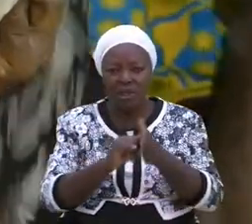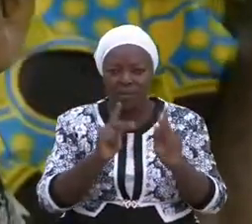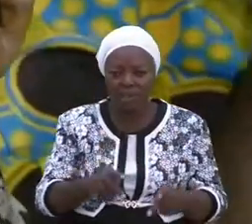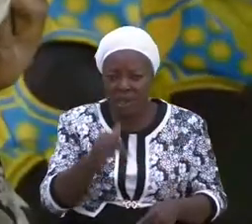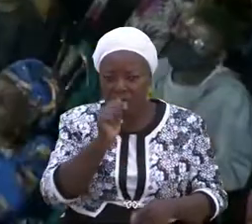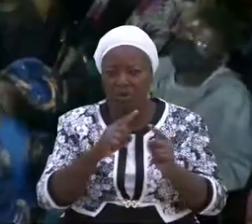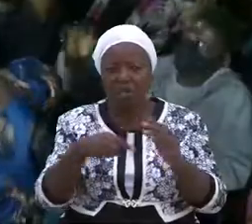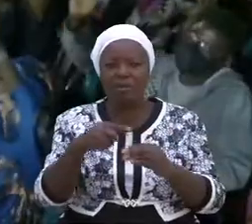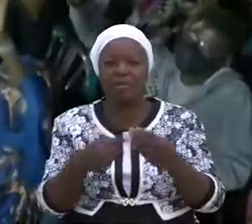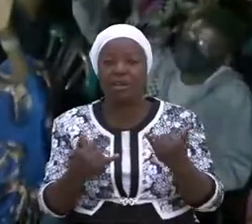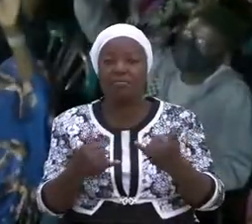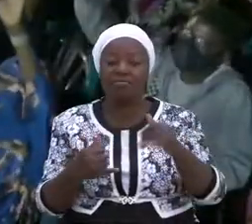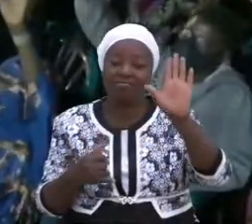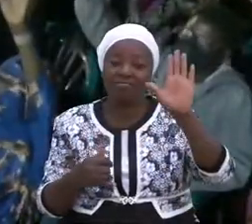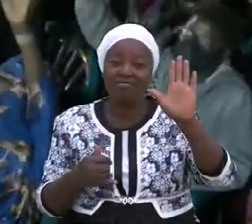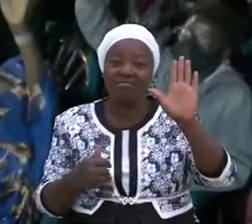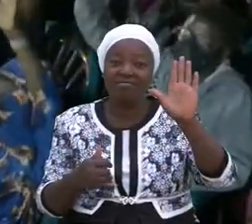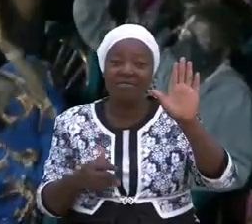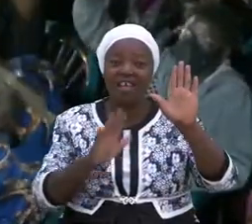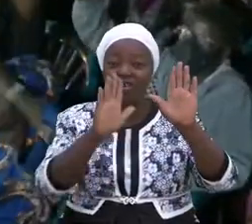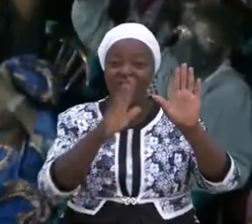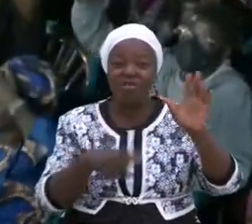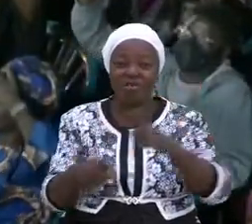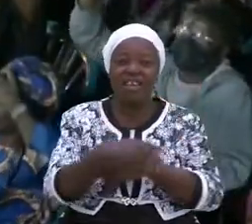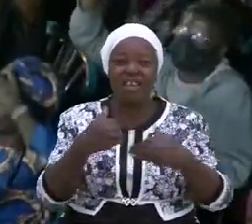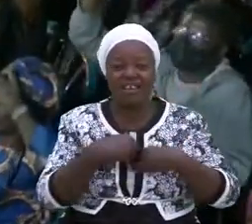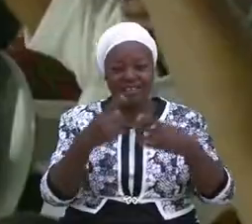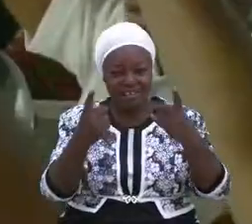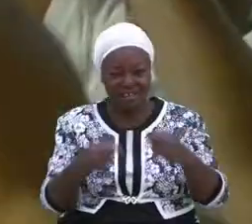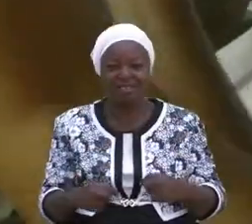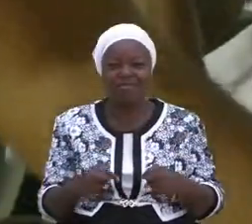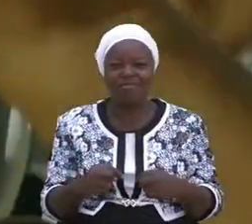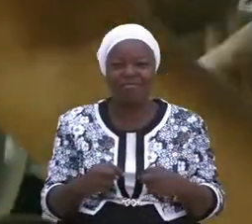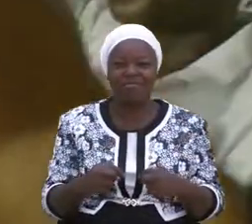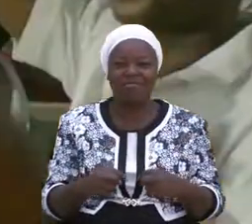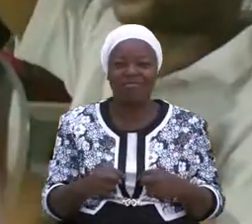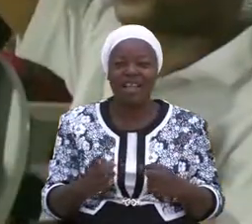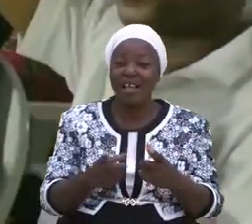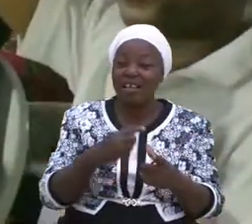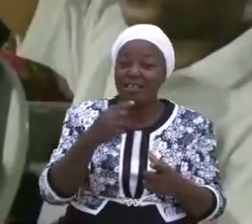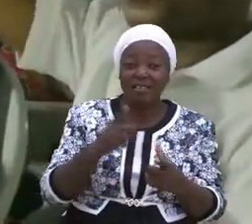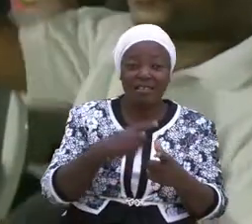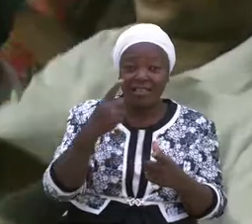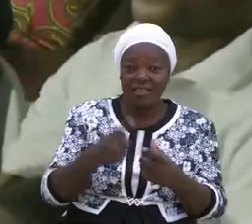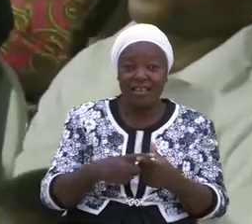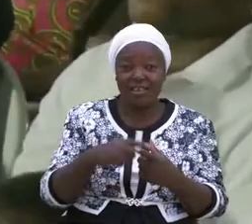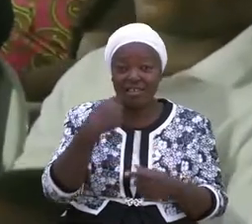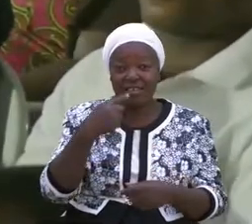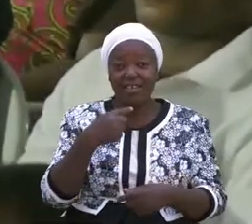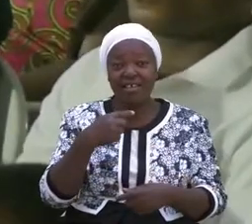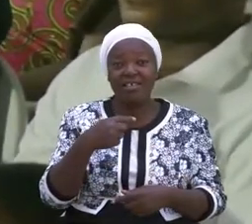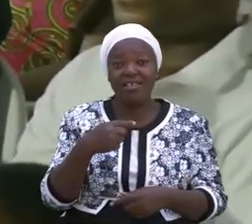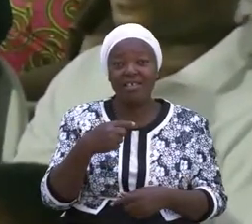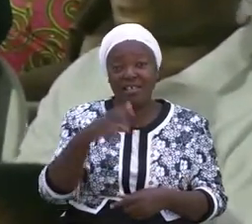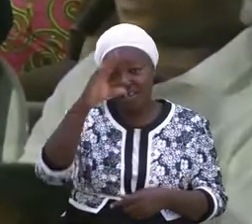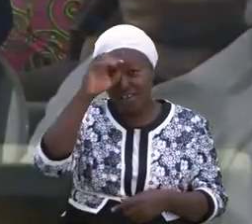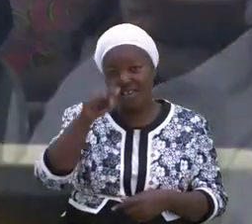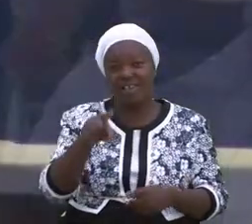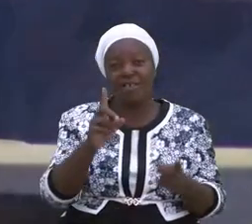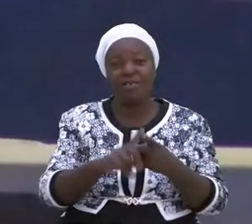am I talking about over there? Your day has come. Then said he to Thomas, reach